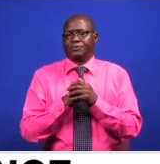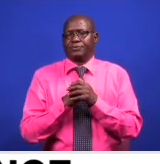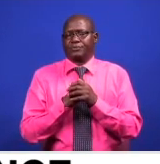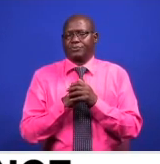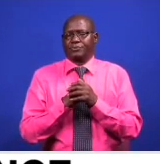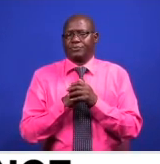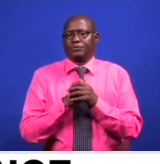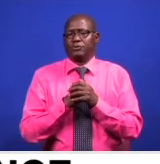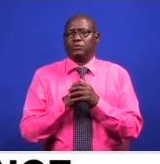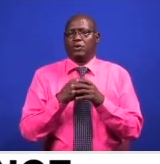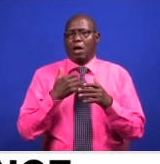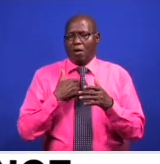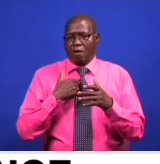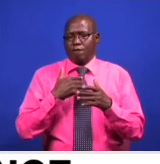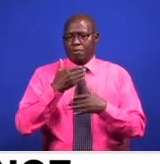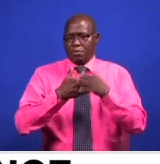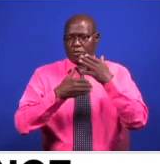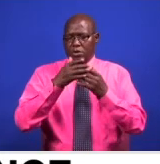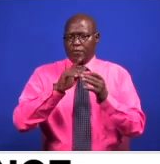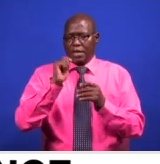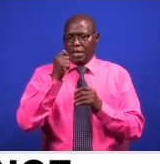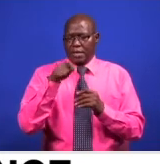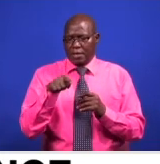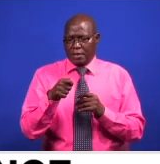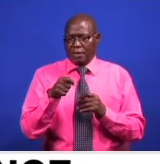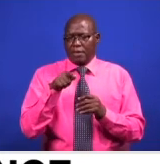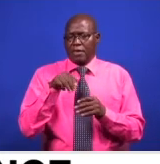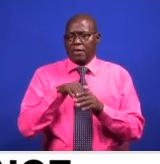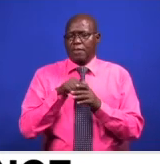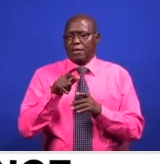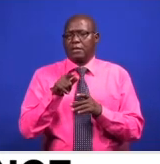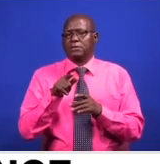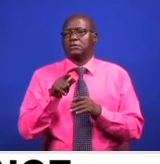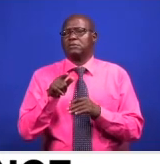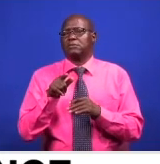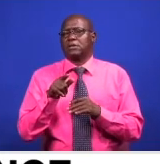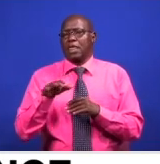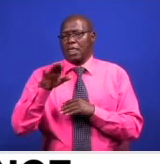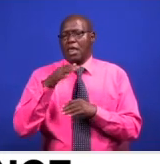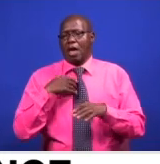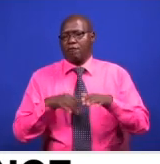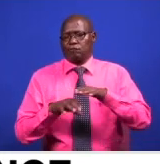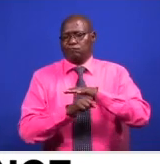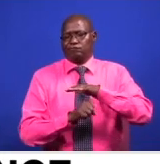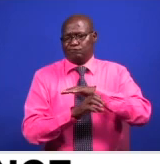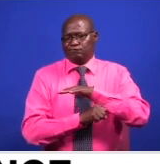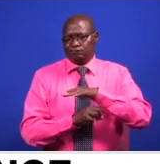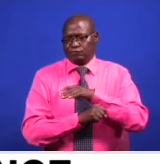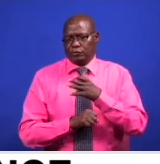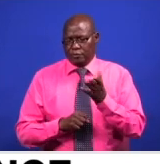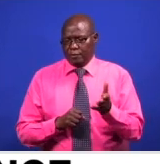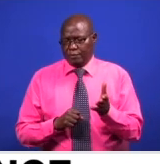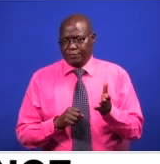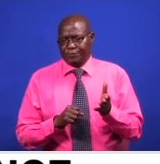what we have been able to build as Kenya Keys in this area. But we are trying all efforts. I remember last December we issued seeds